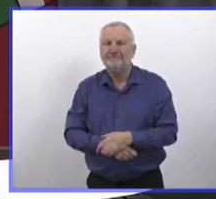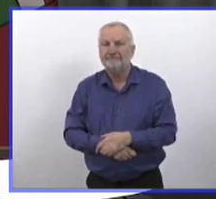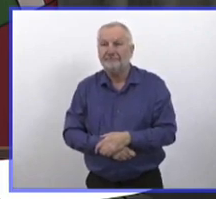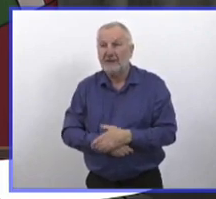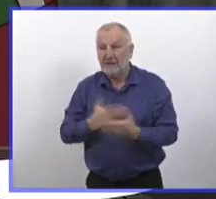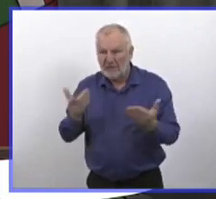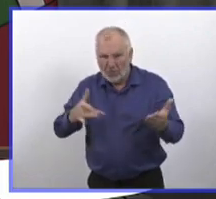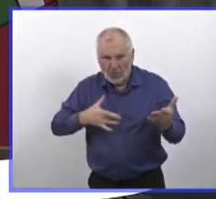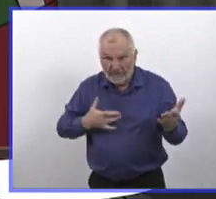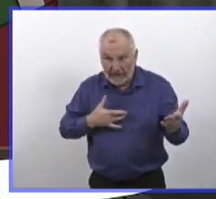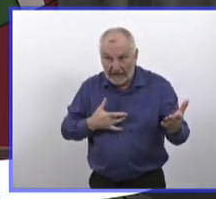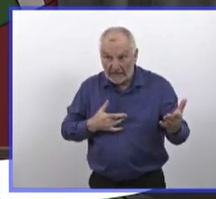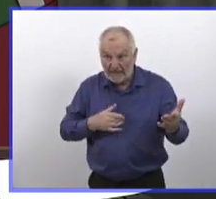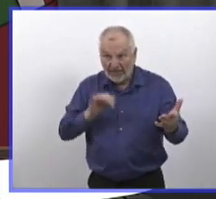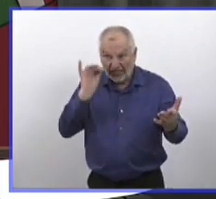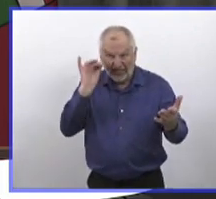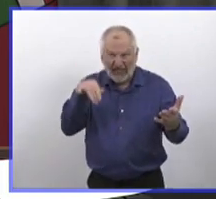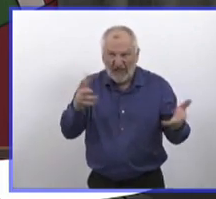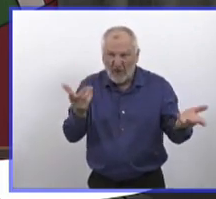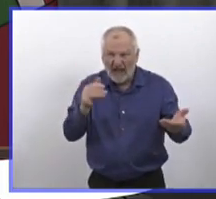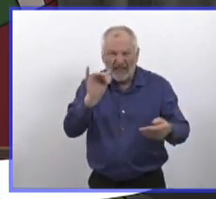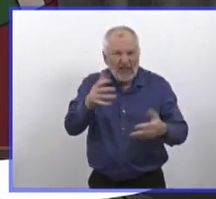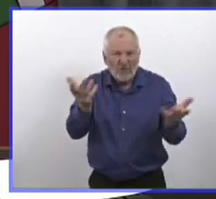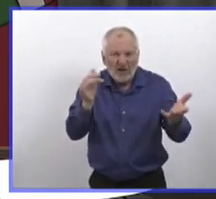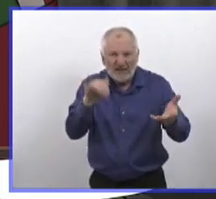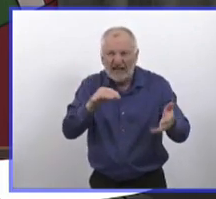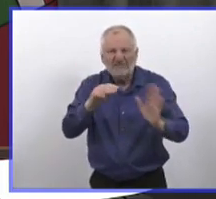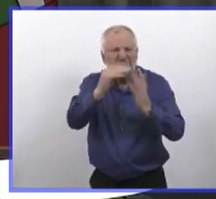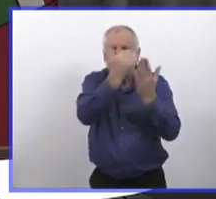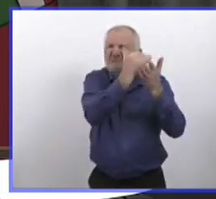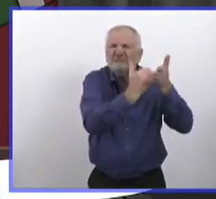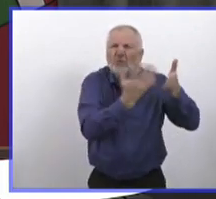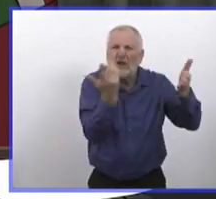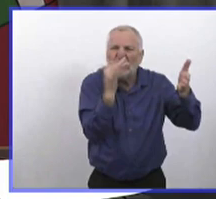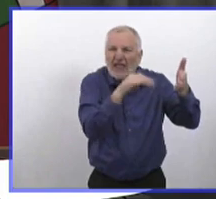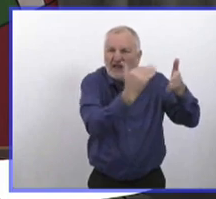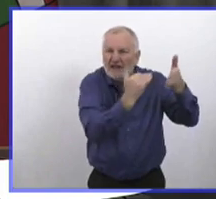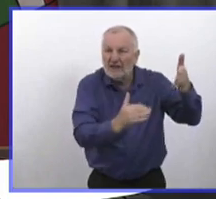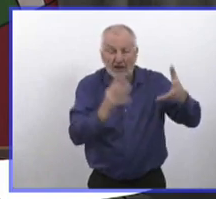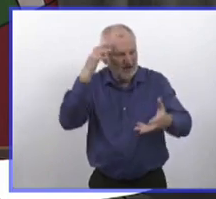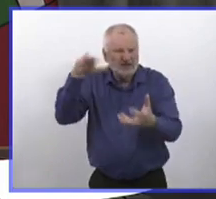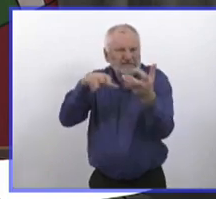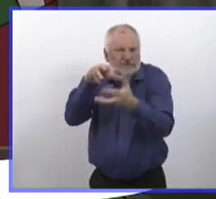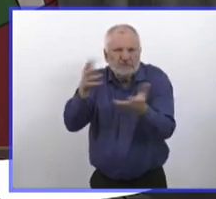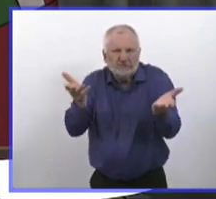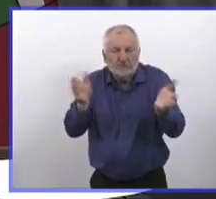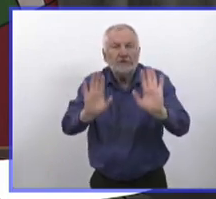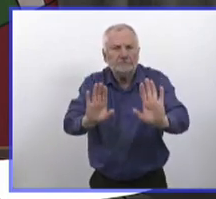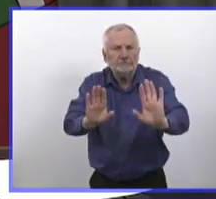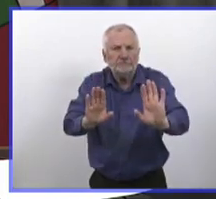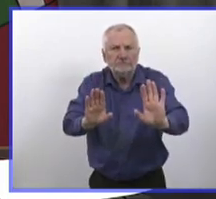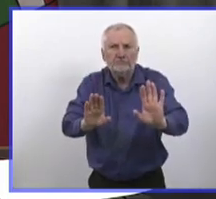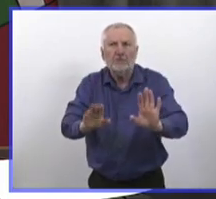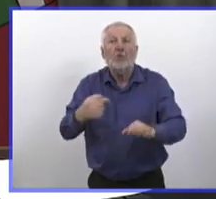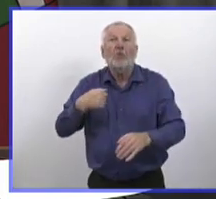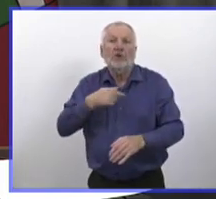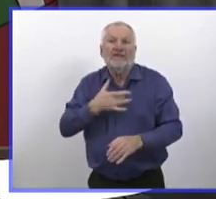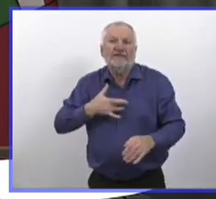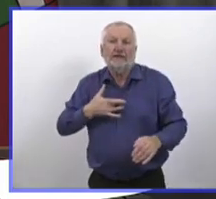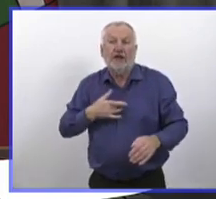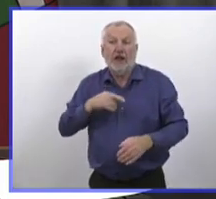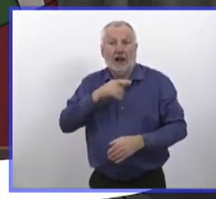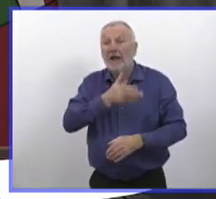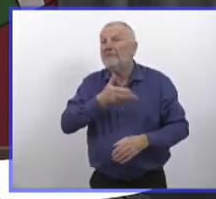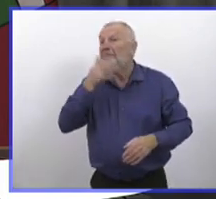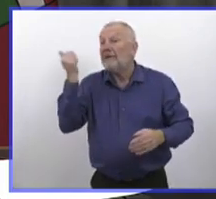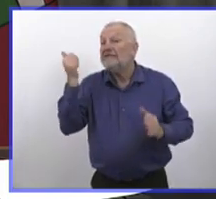some Manitobans, but we do believe that creating this list is the right way to go to save lives and prevent people from